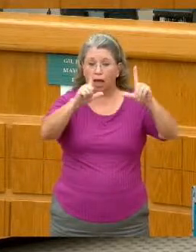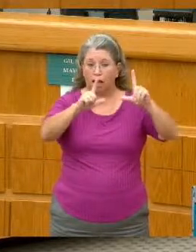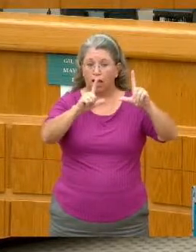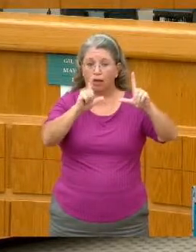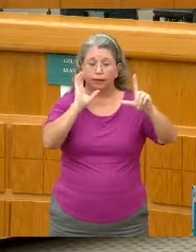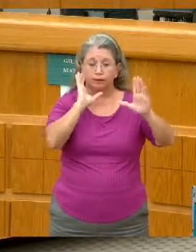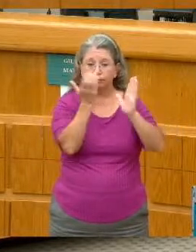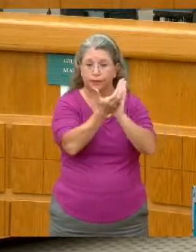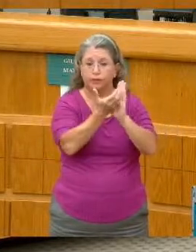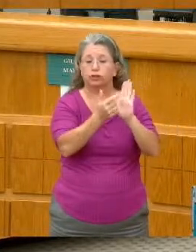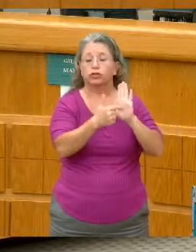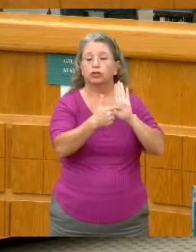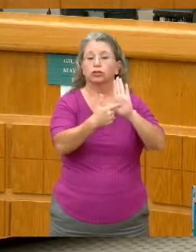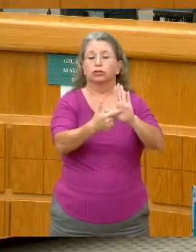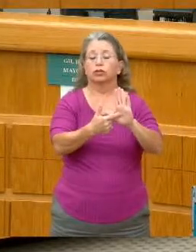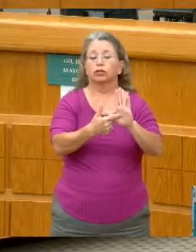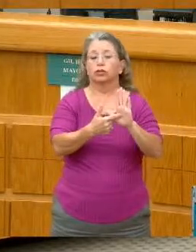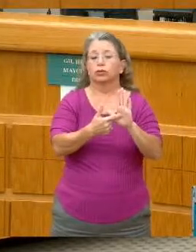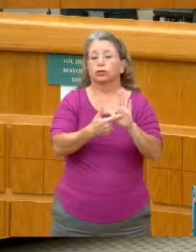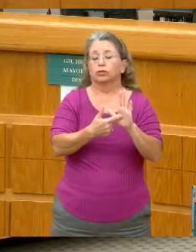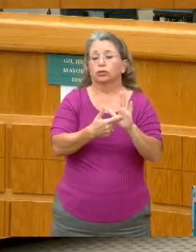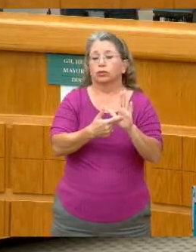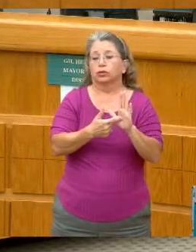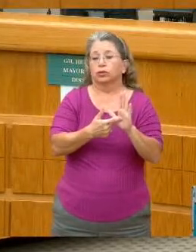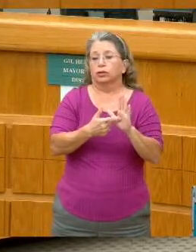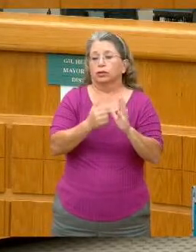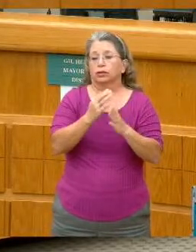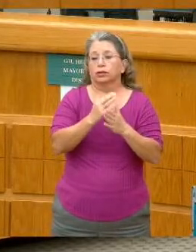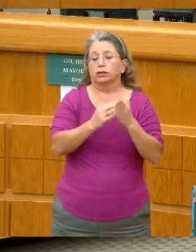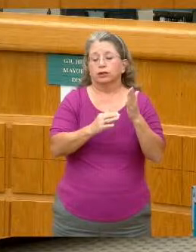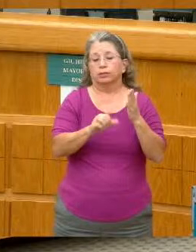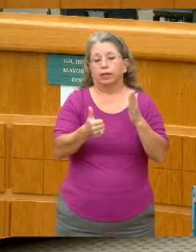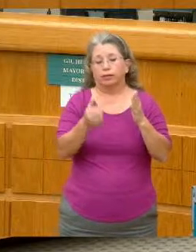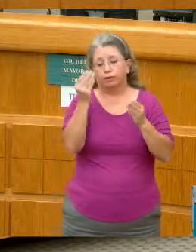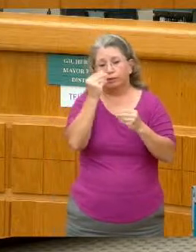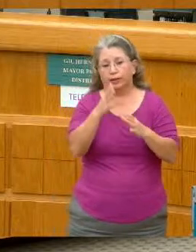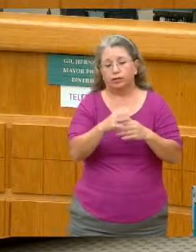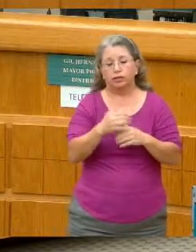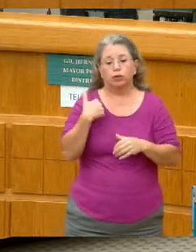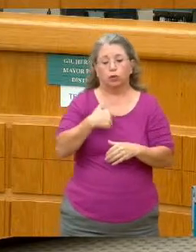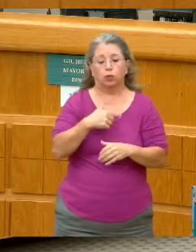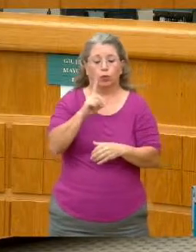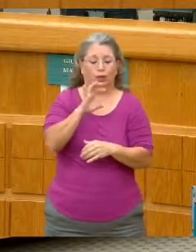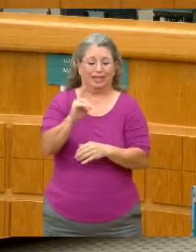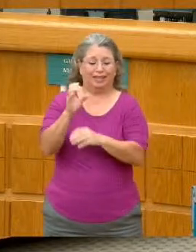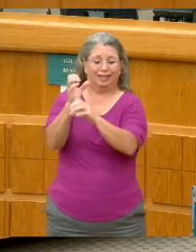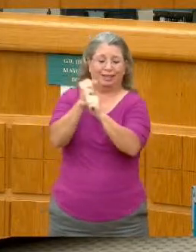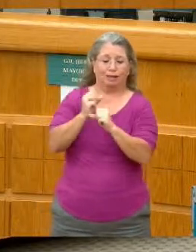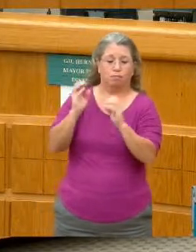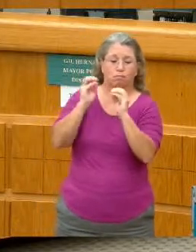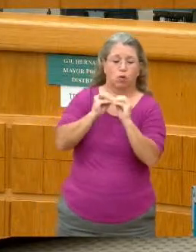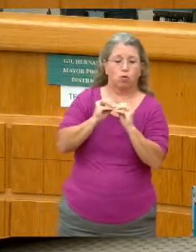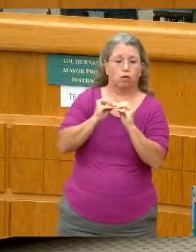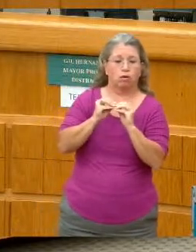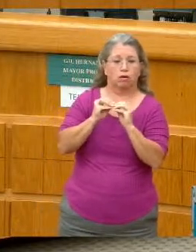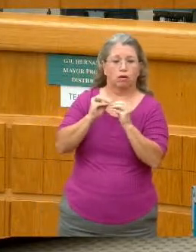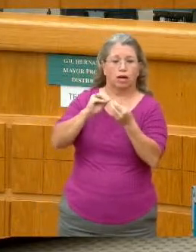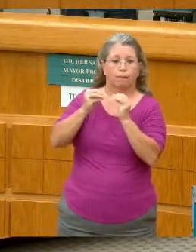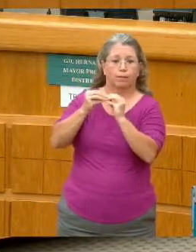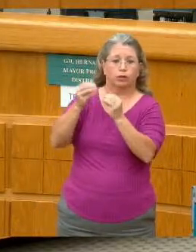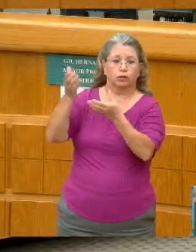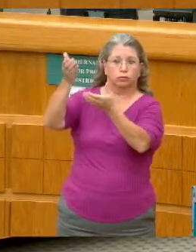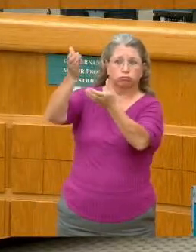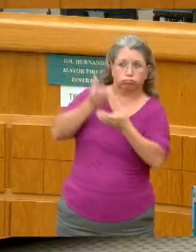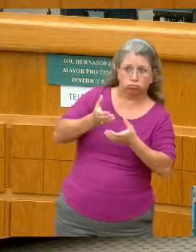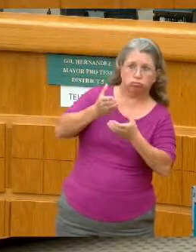the out days. But we did receive another small data dump today from the state, 35